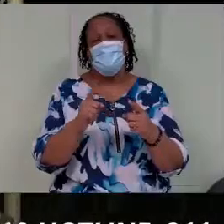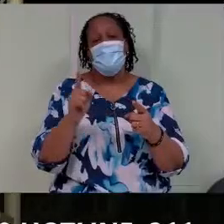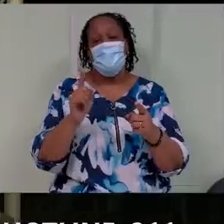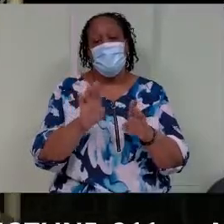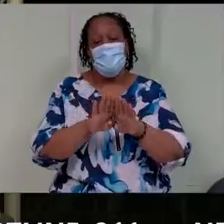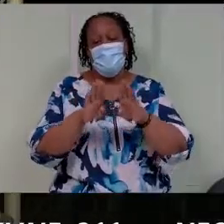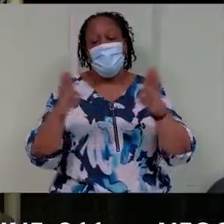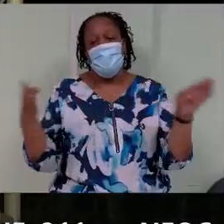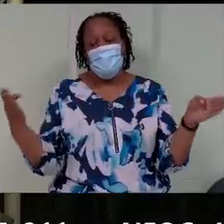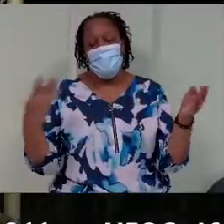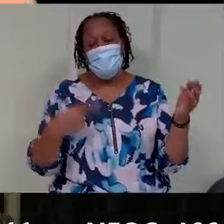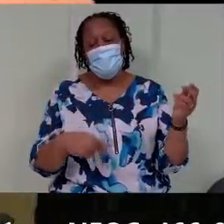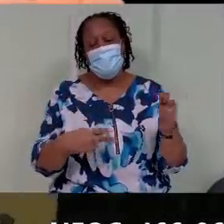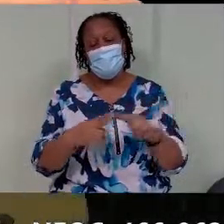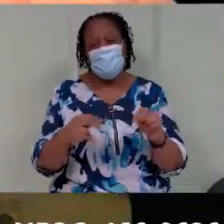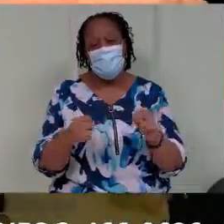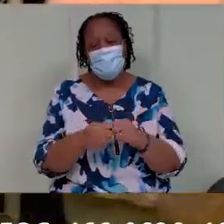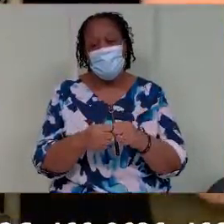Samuel.